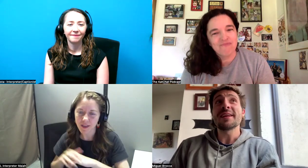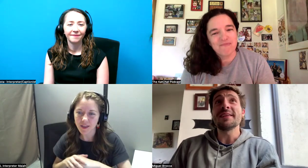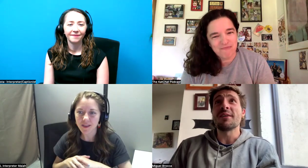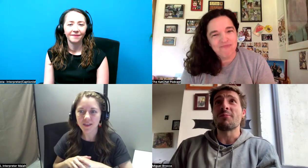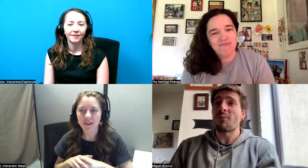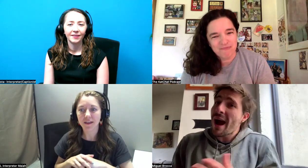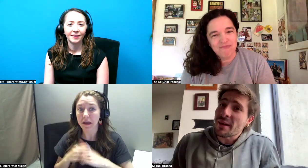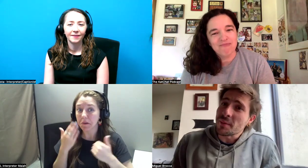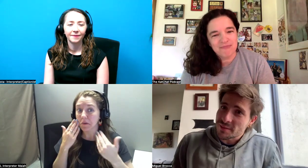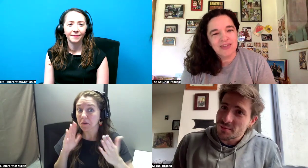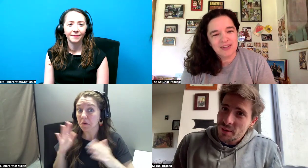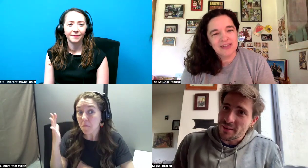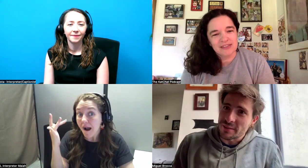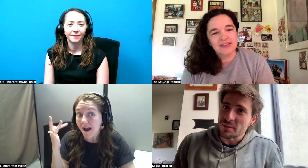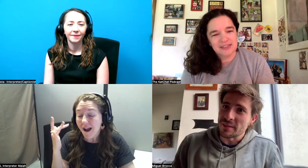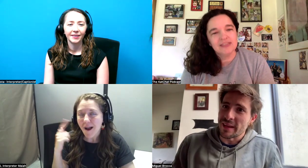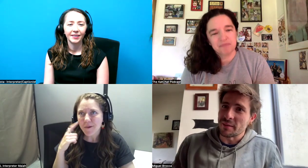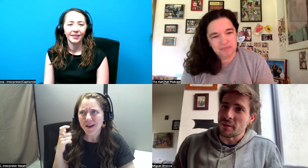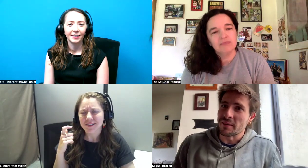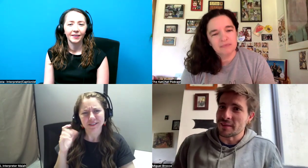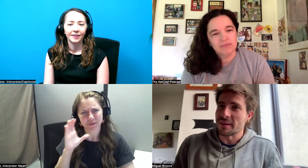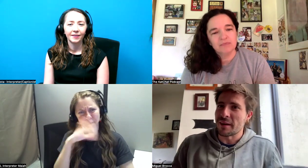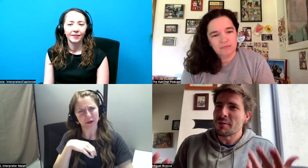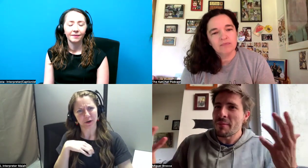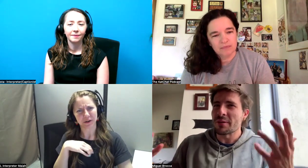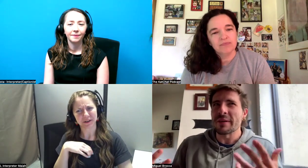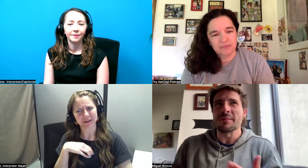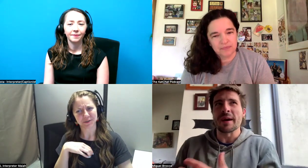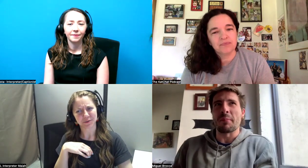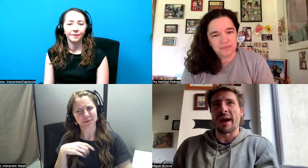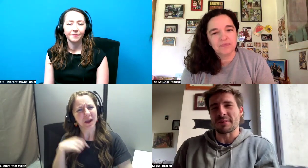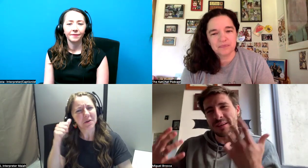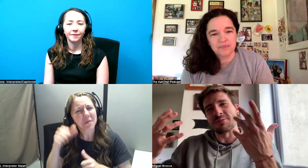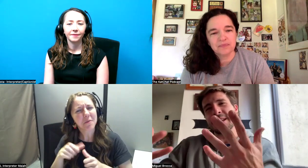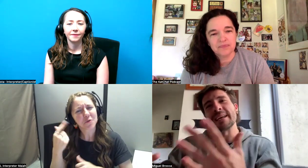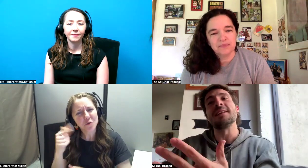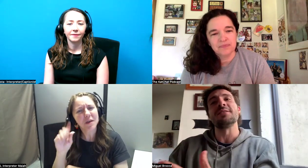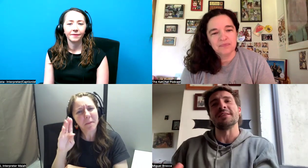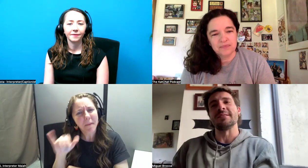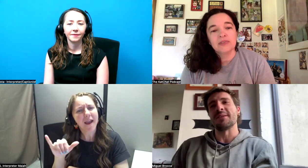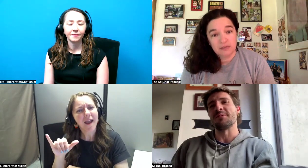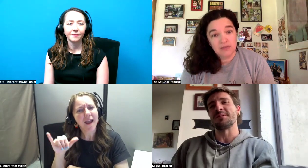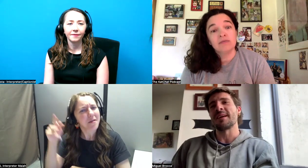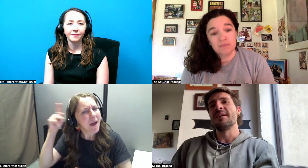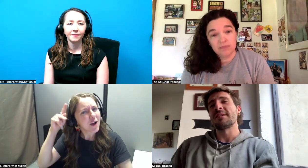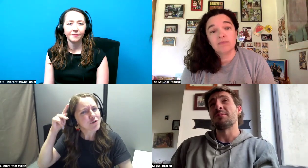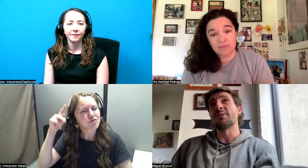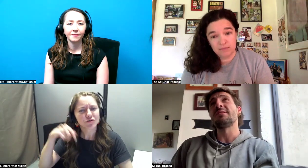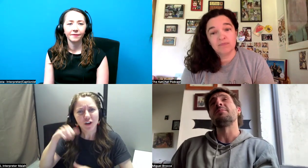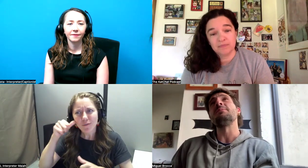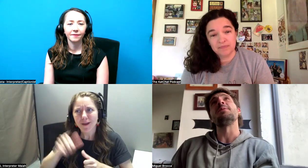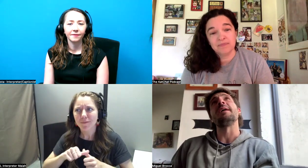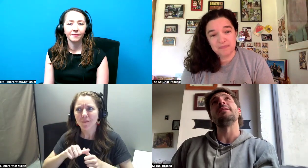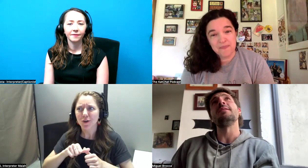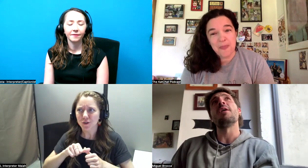I don't really know why because it's weird to be like I remember Green Bay Packers like really clearly. You know, it was like because most